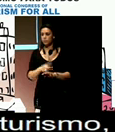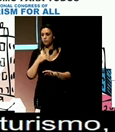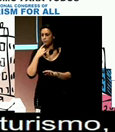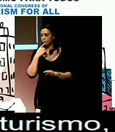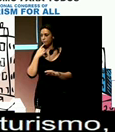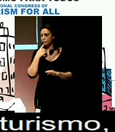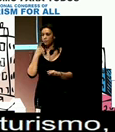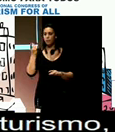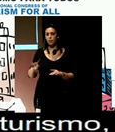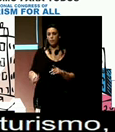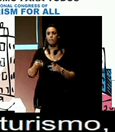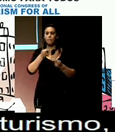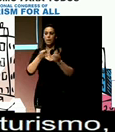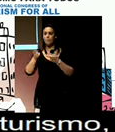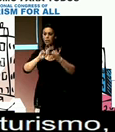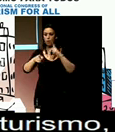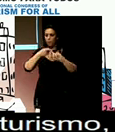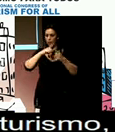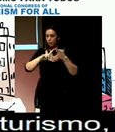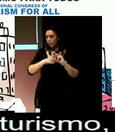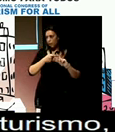the medieval market,